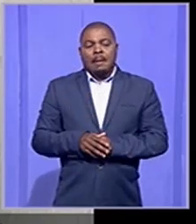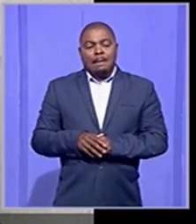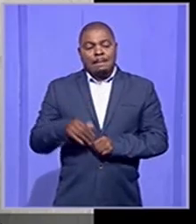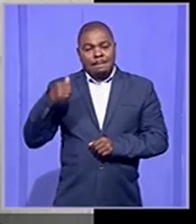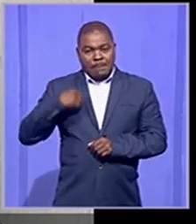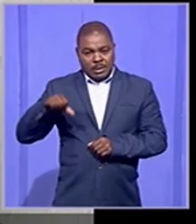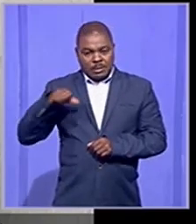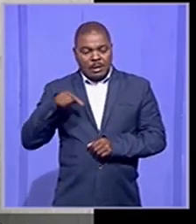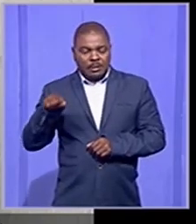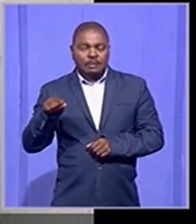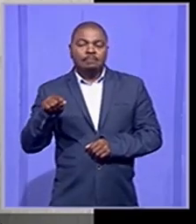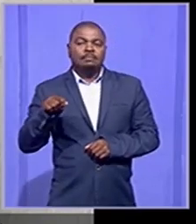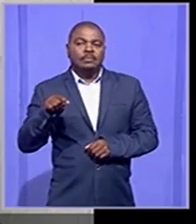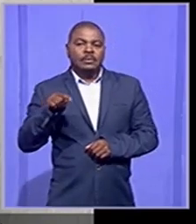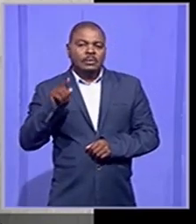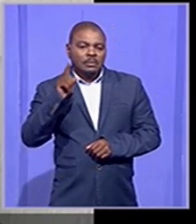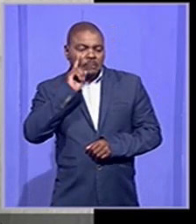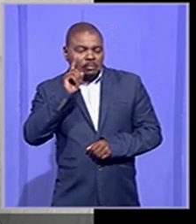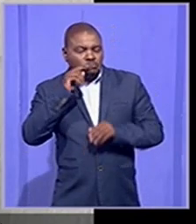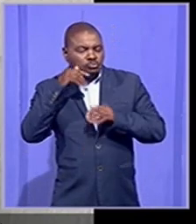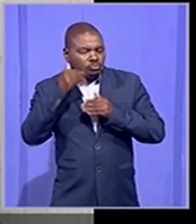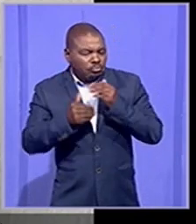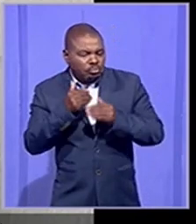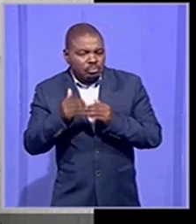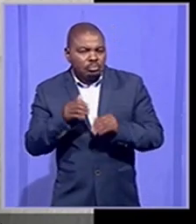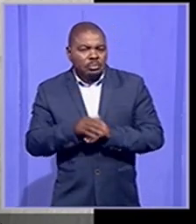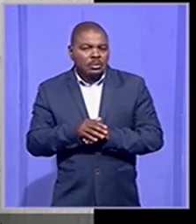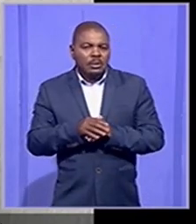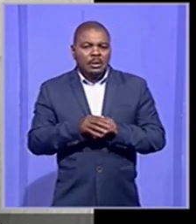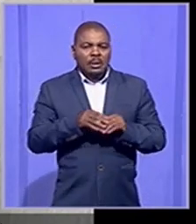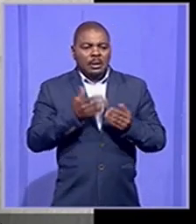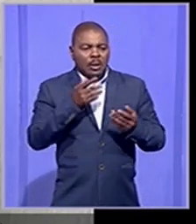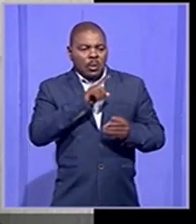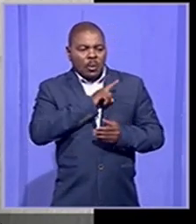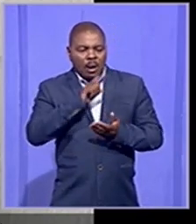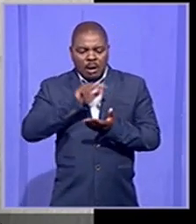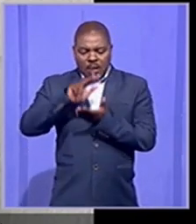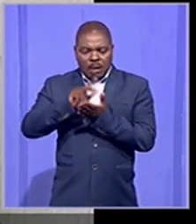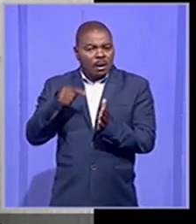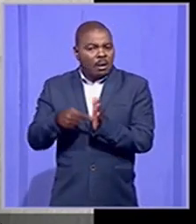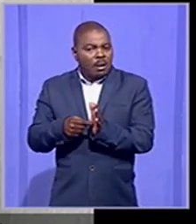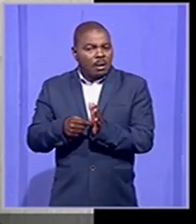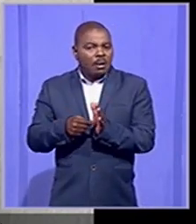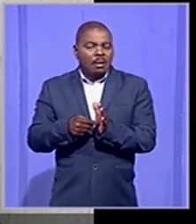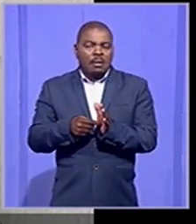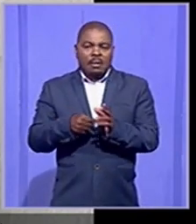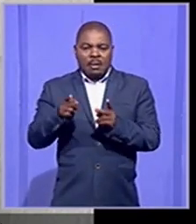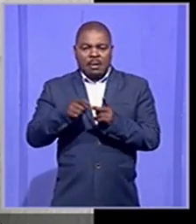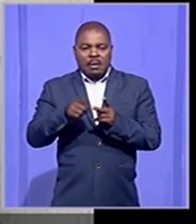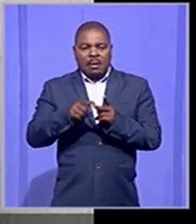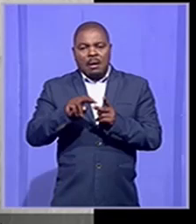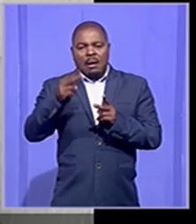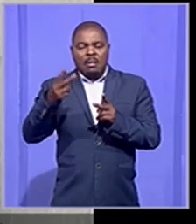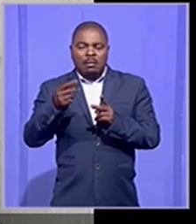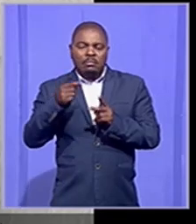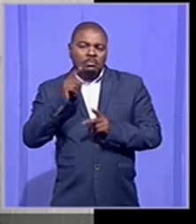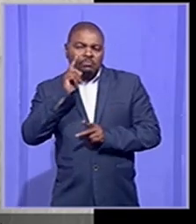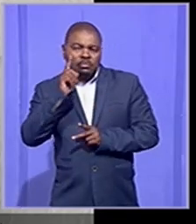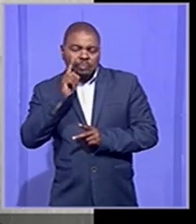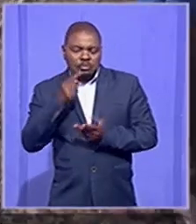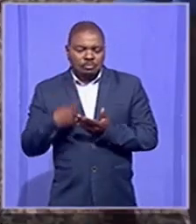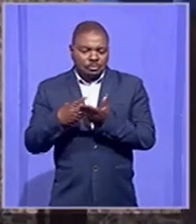masepala ya Intec ba dirile dipatlisiso ba dirile le dikatlelegiso tse di tla yang ko kanseleng e nngwe e latelang go